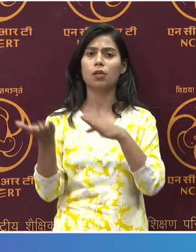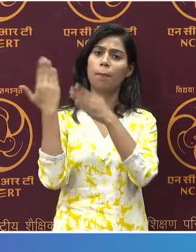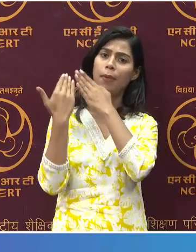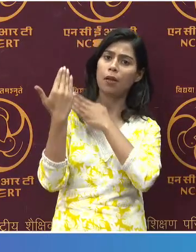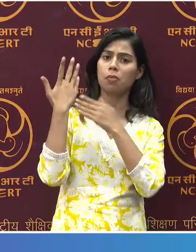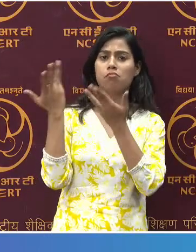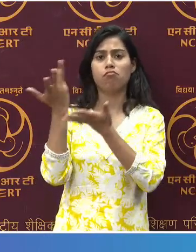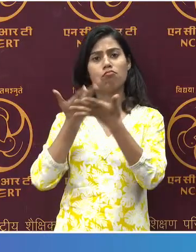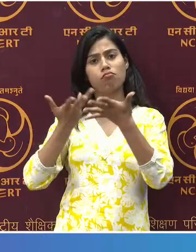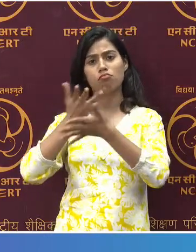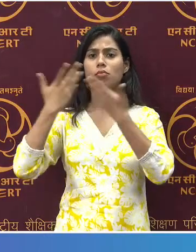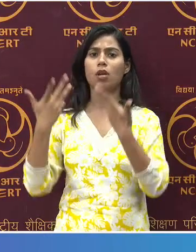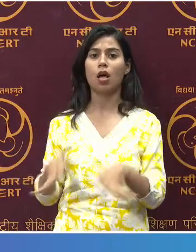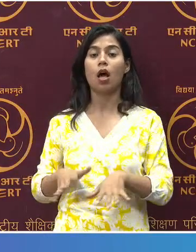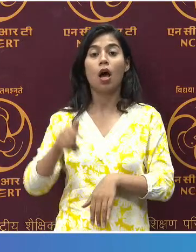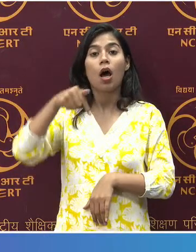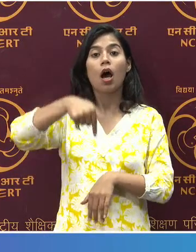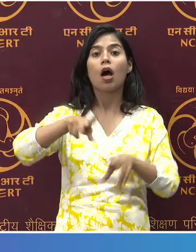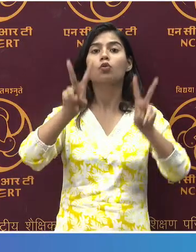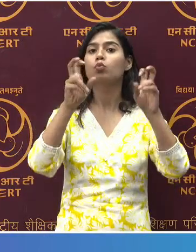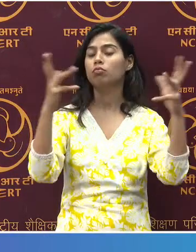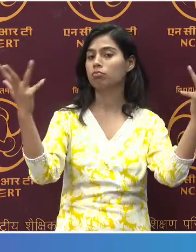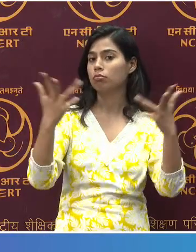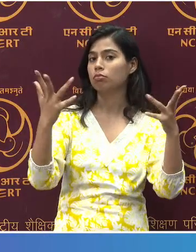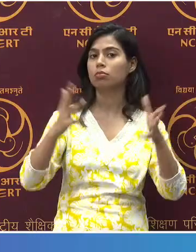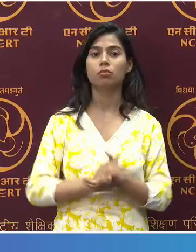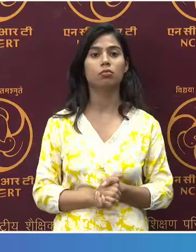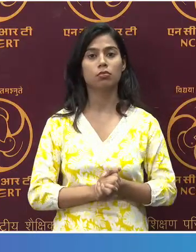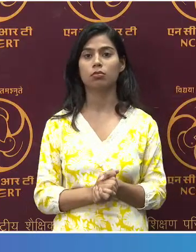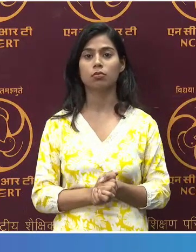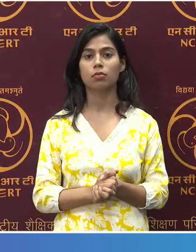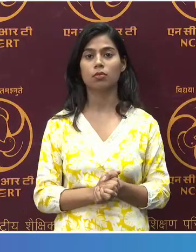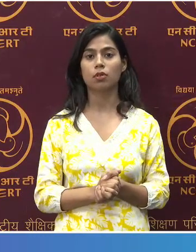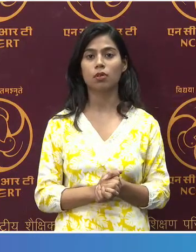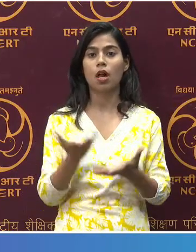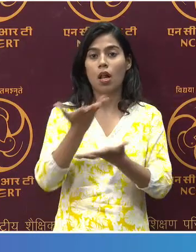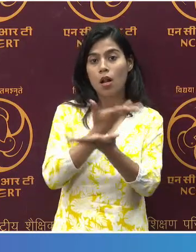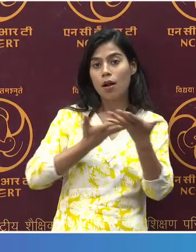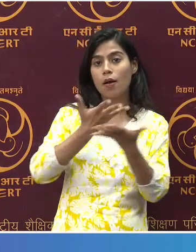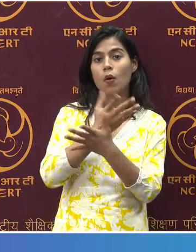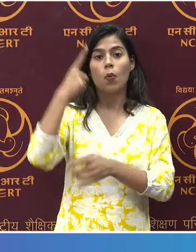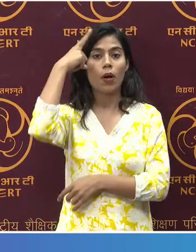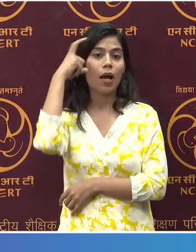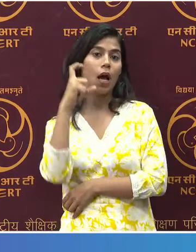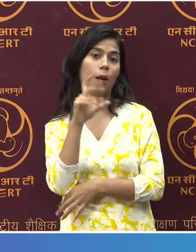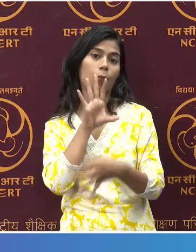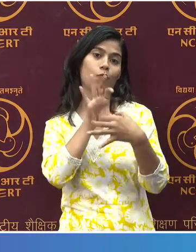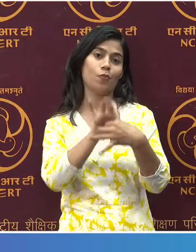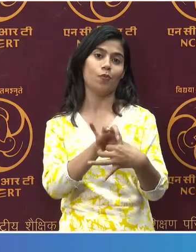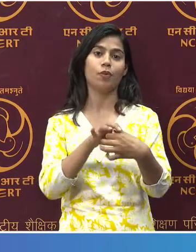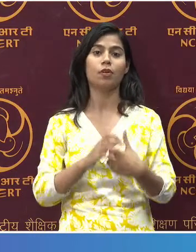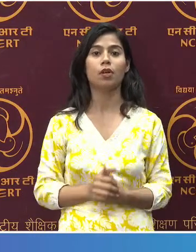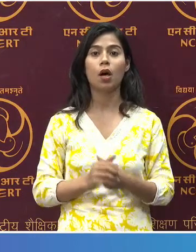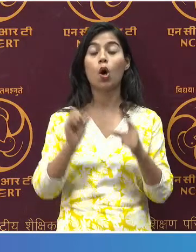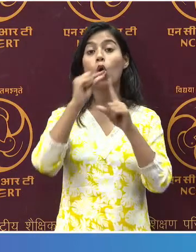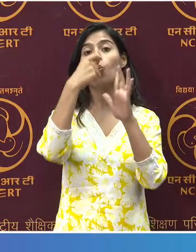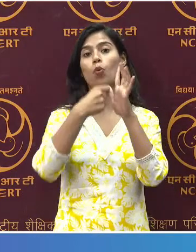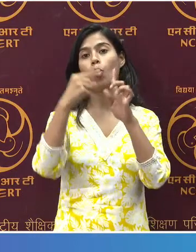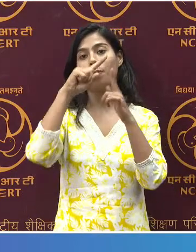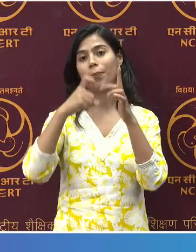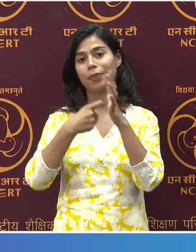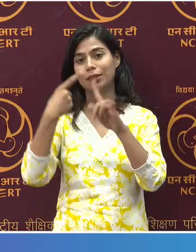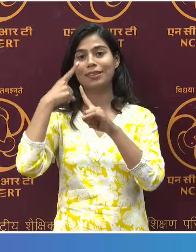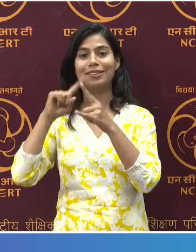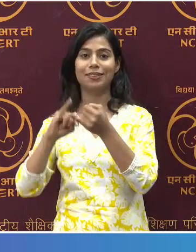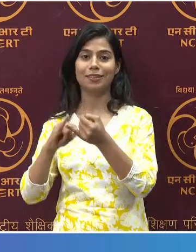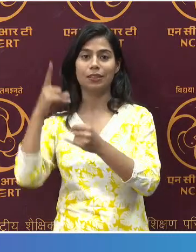sir, and so today what we are going to discuss? Today we are going to discuss about carbon and its compounds, properties of the carbon and compounds